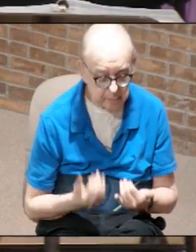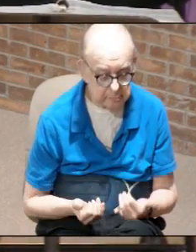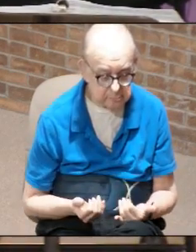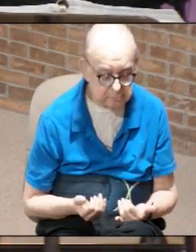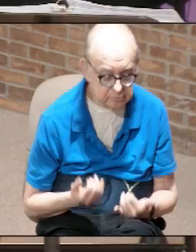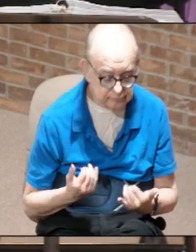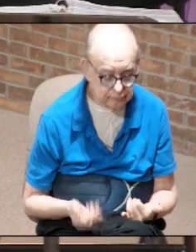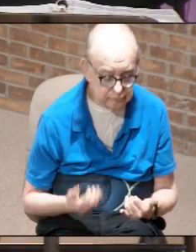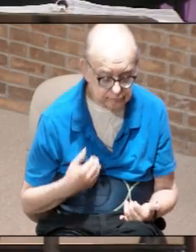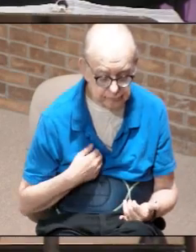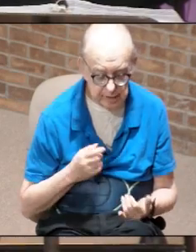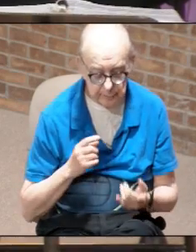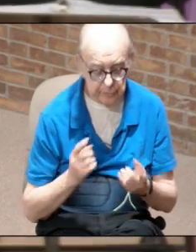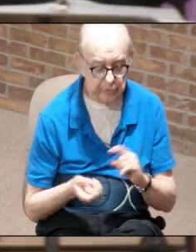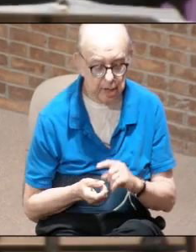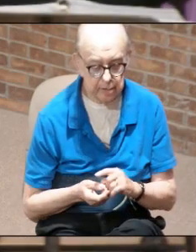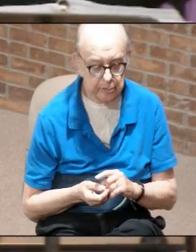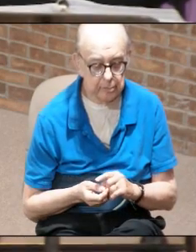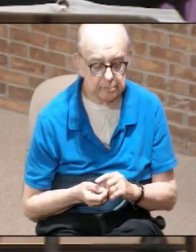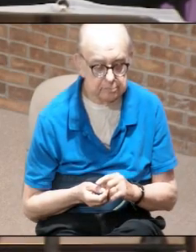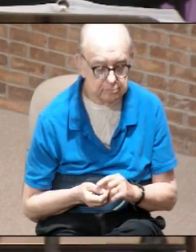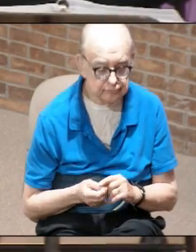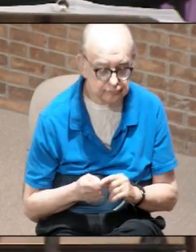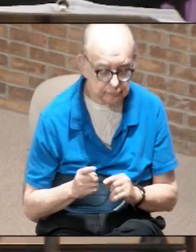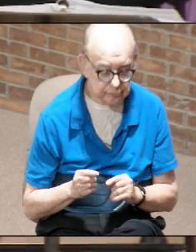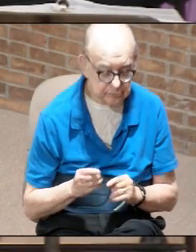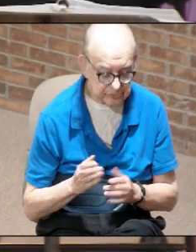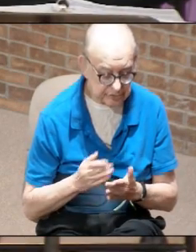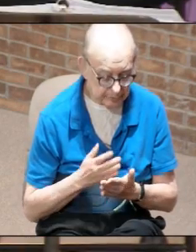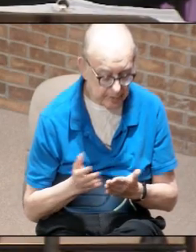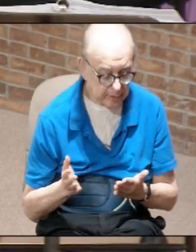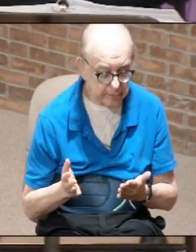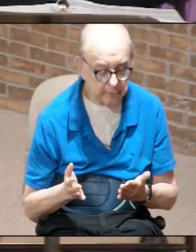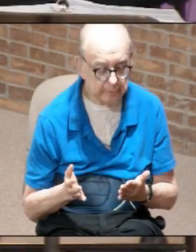And so now you've got to change some things.